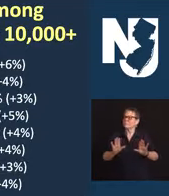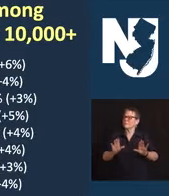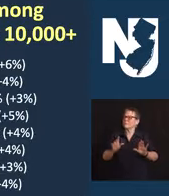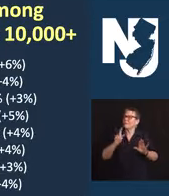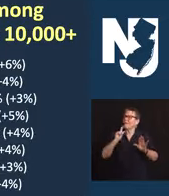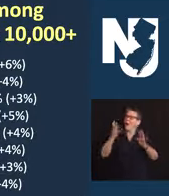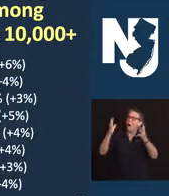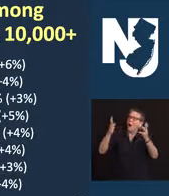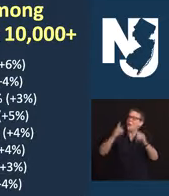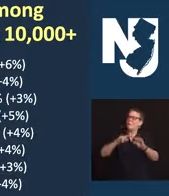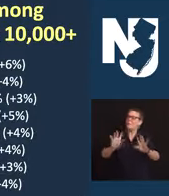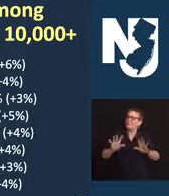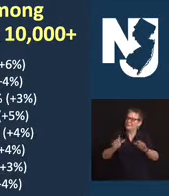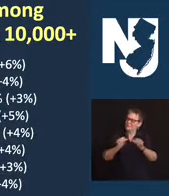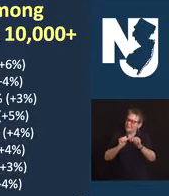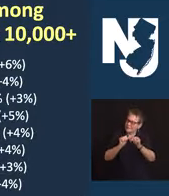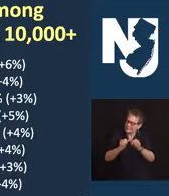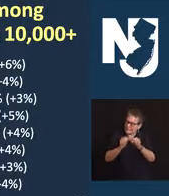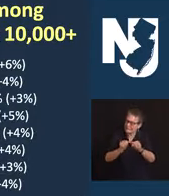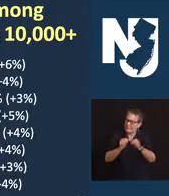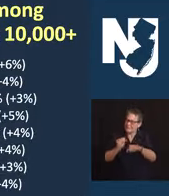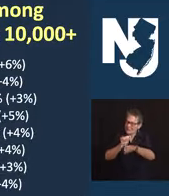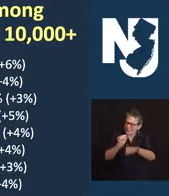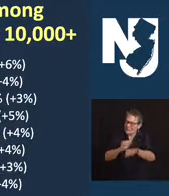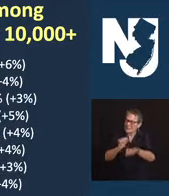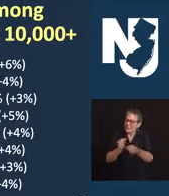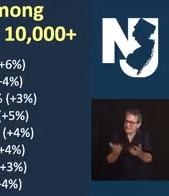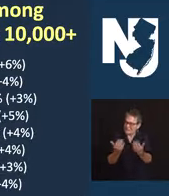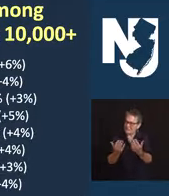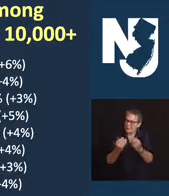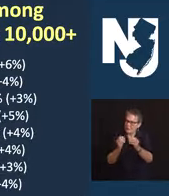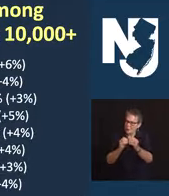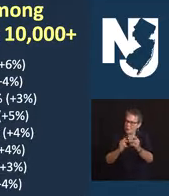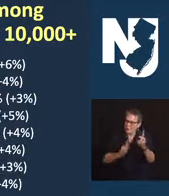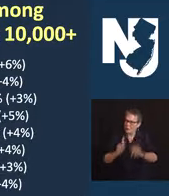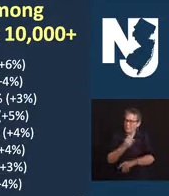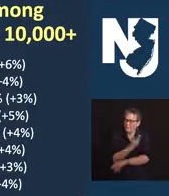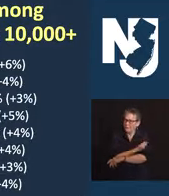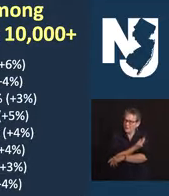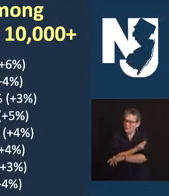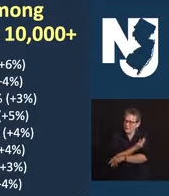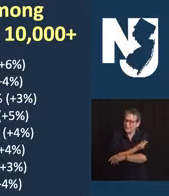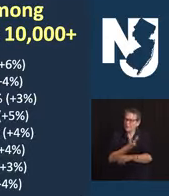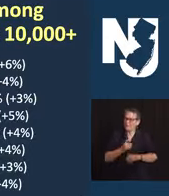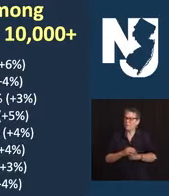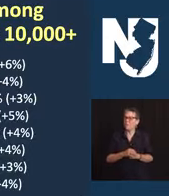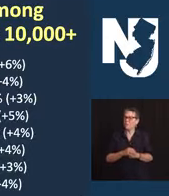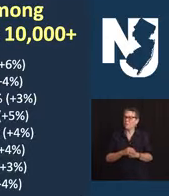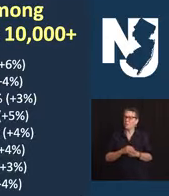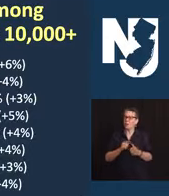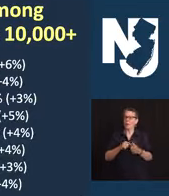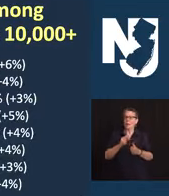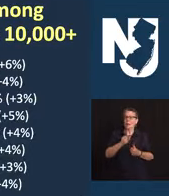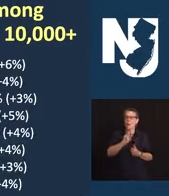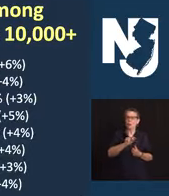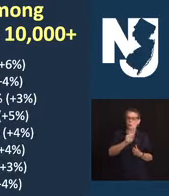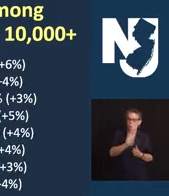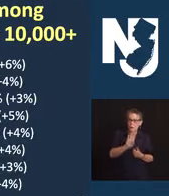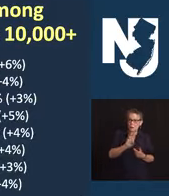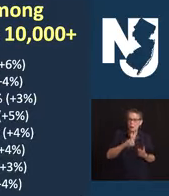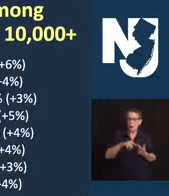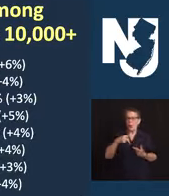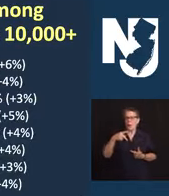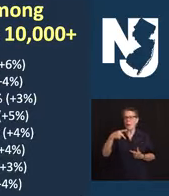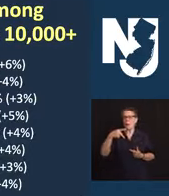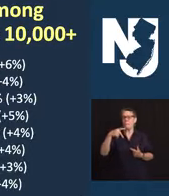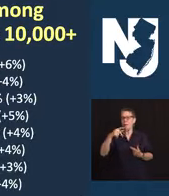done. A few things to pick out, at least as I saw it. New Brunswick, Perth Amboy, Trenton each